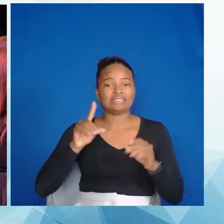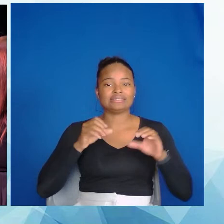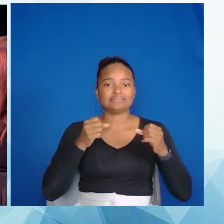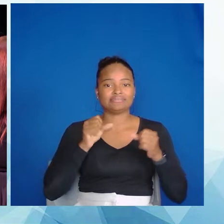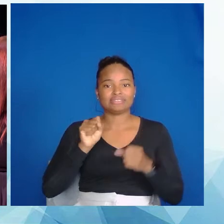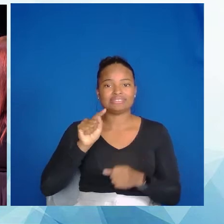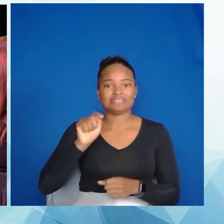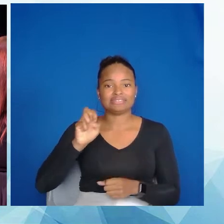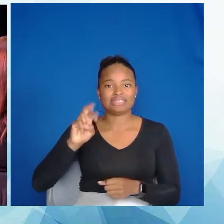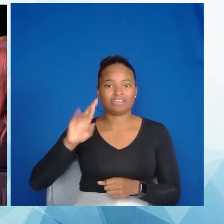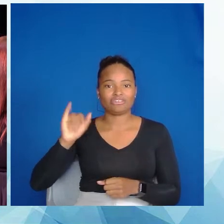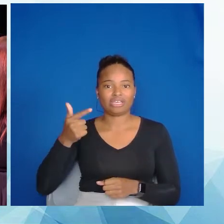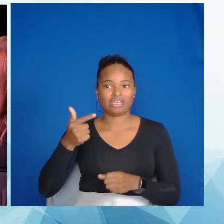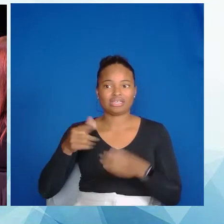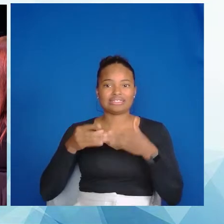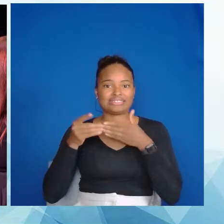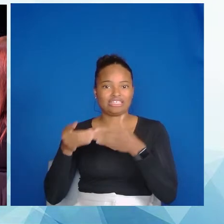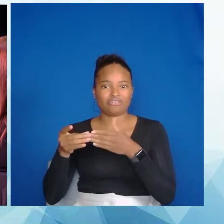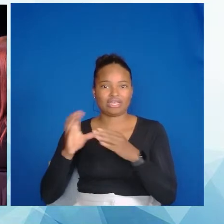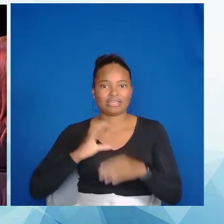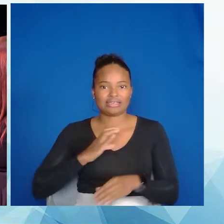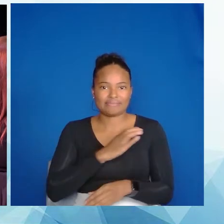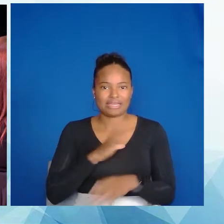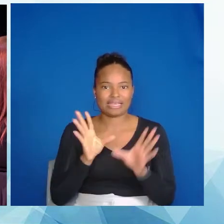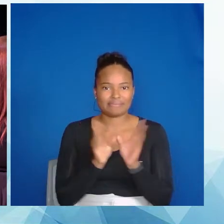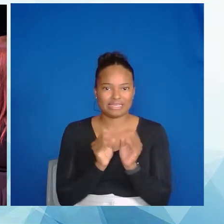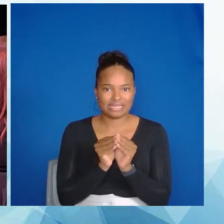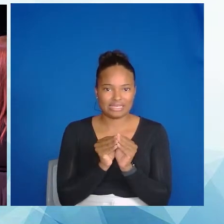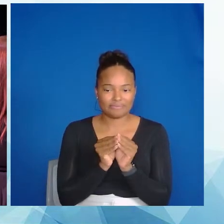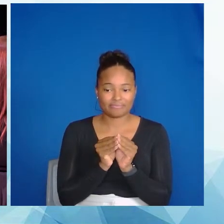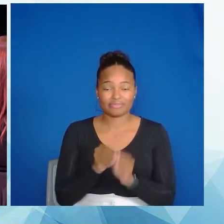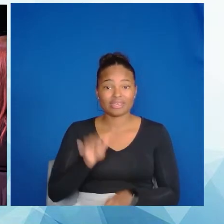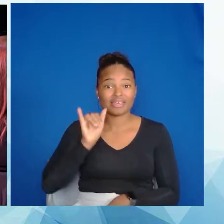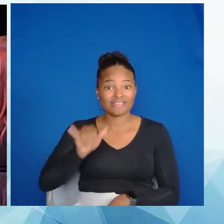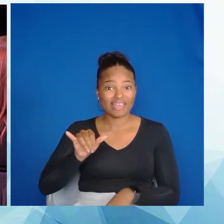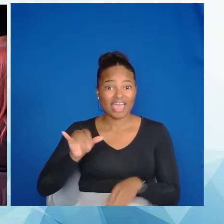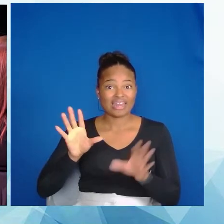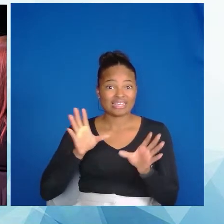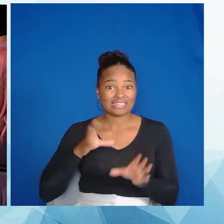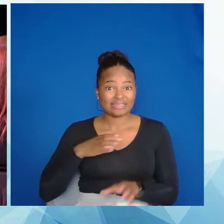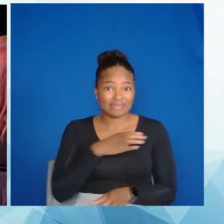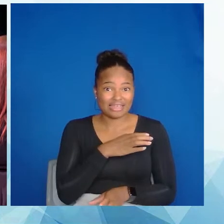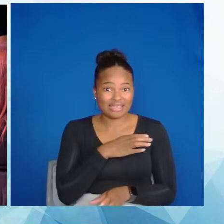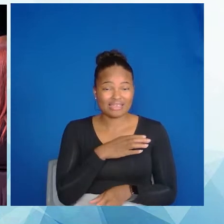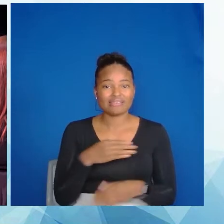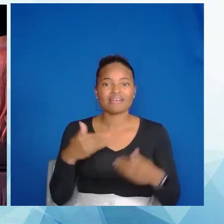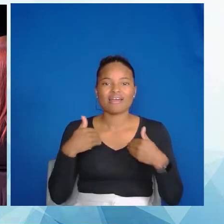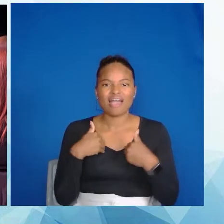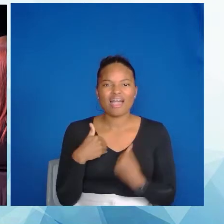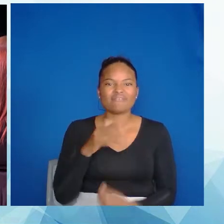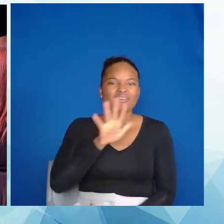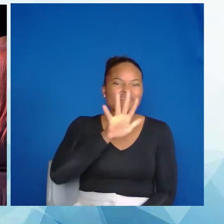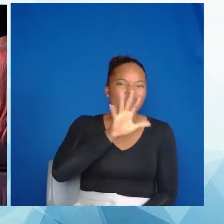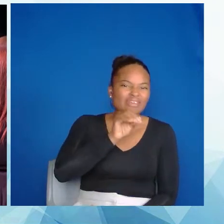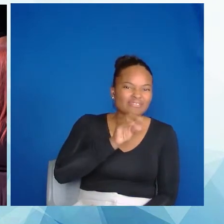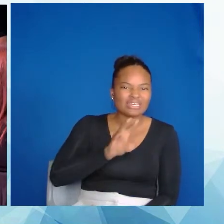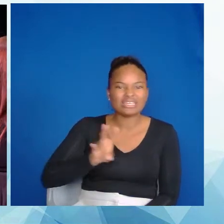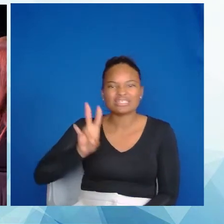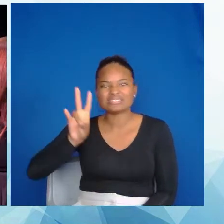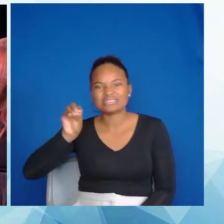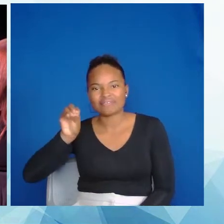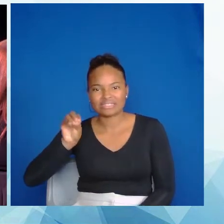That steering committee is comprised of 50 to 70 leaders from across